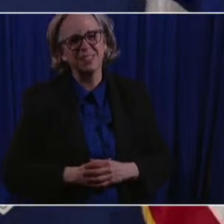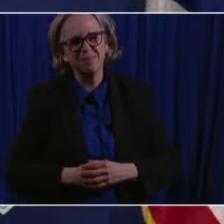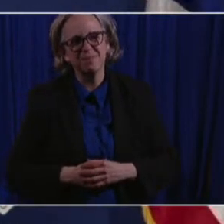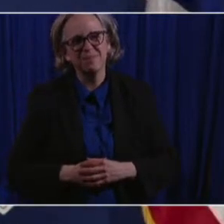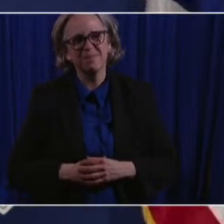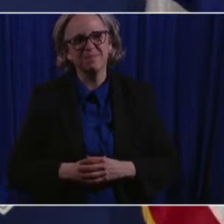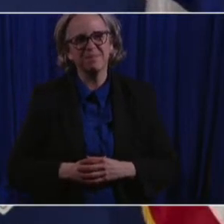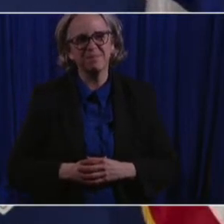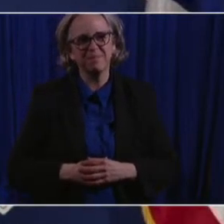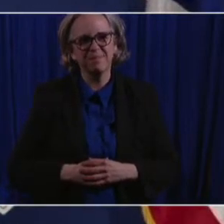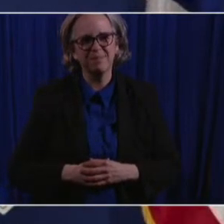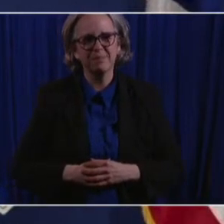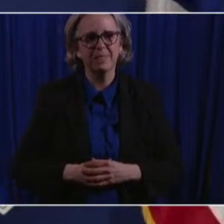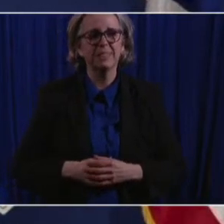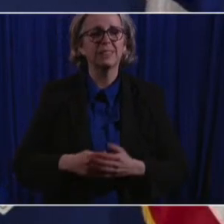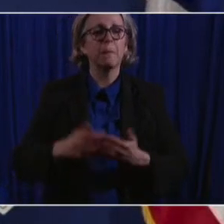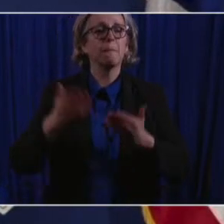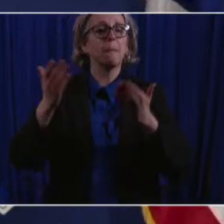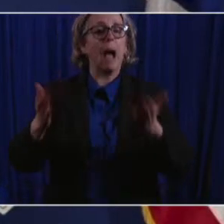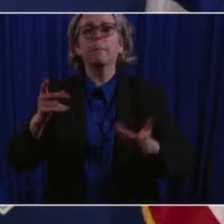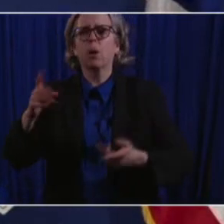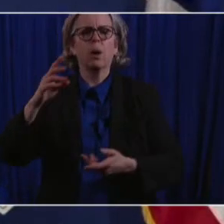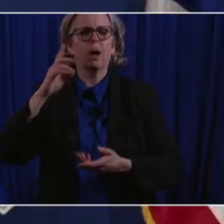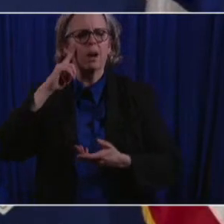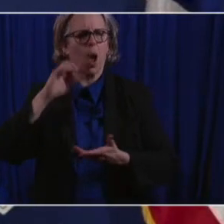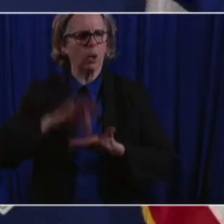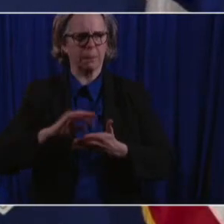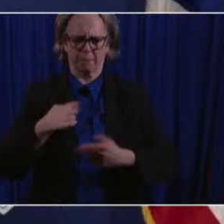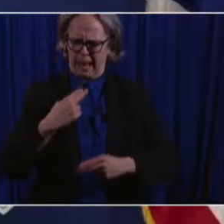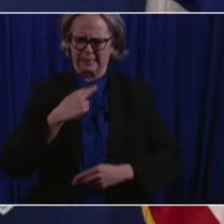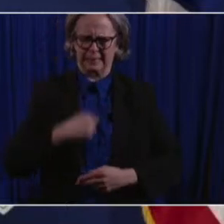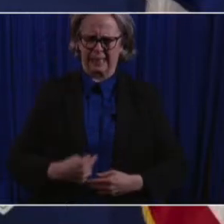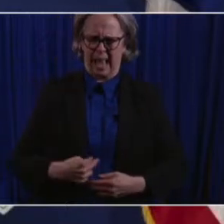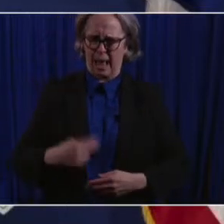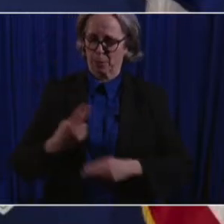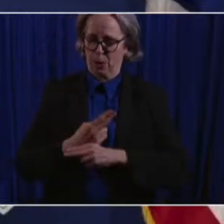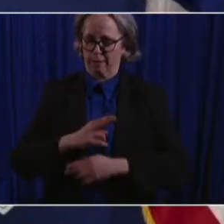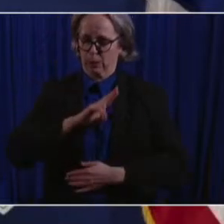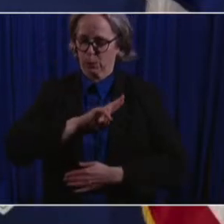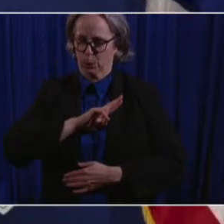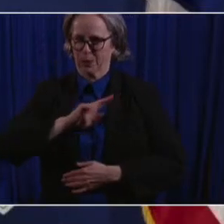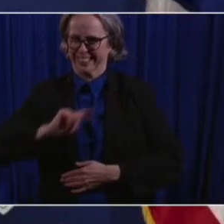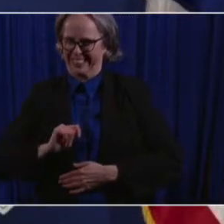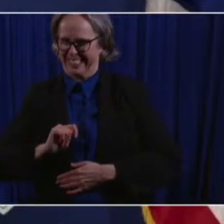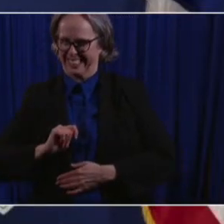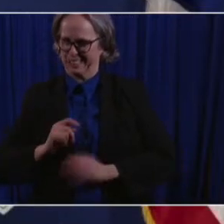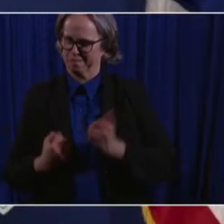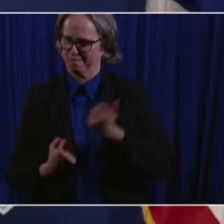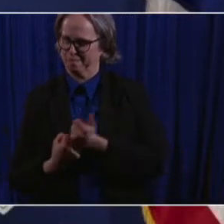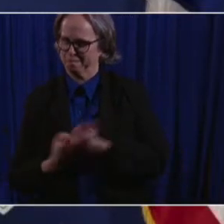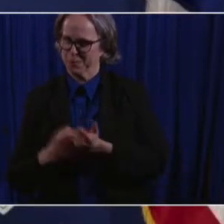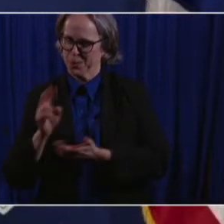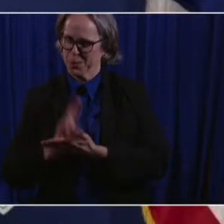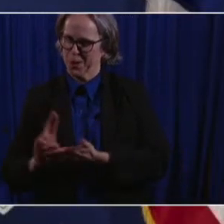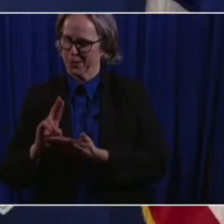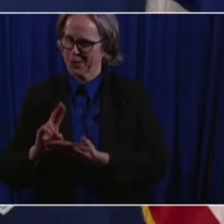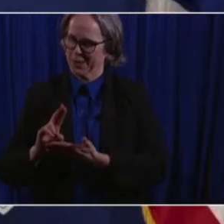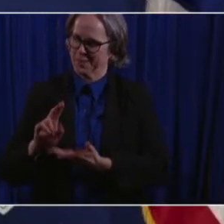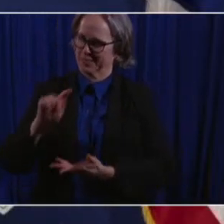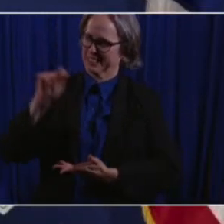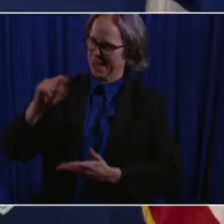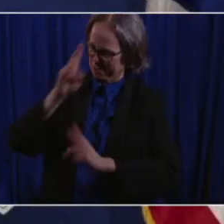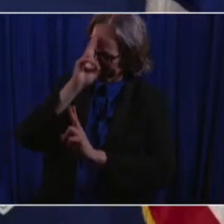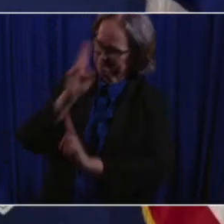You may have noticed I have a UT tie on. I'm wearing that today, obviously, because I'm here, but it's not only